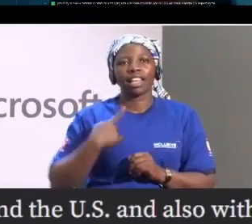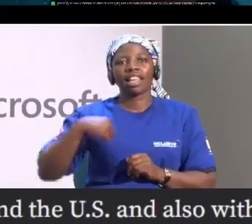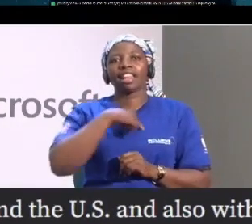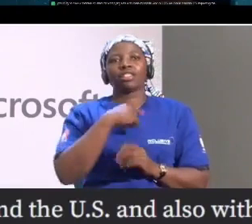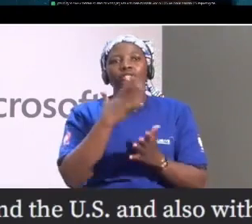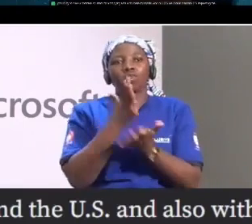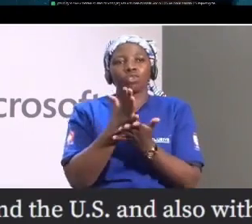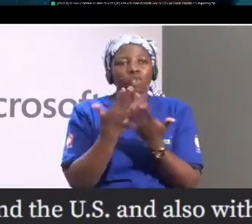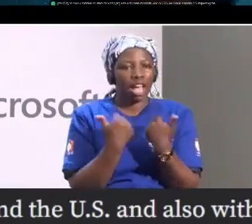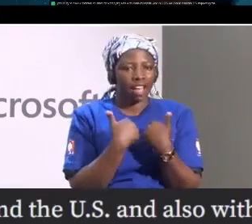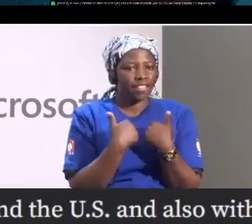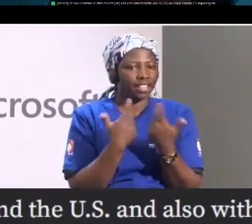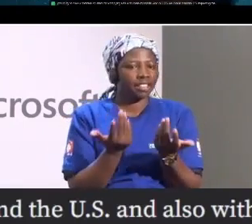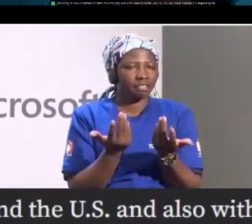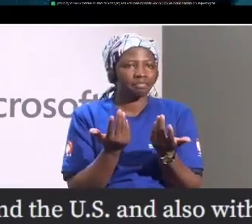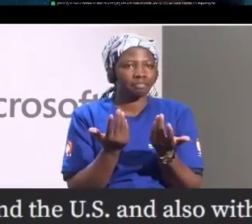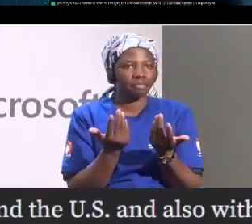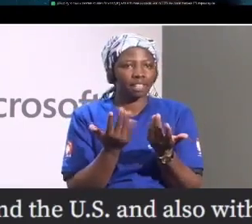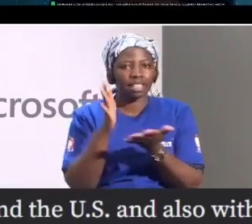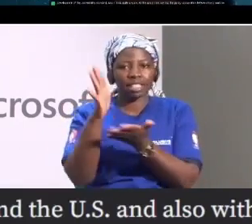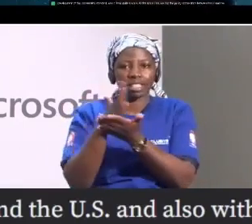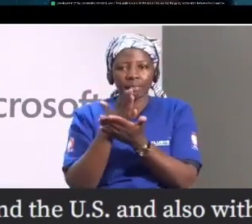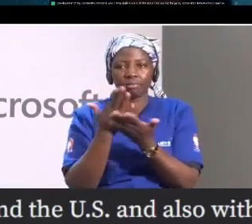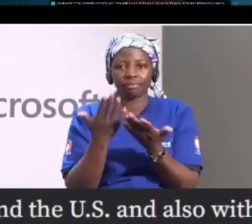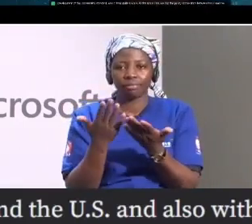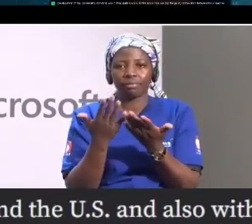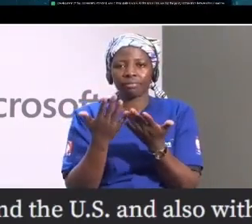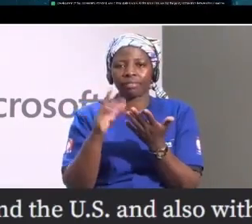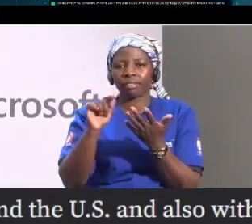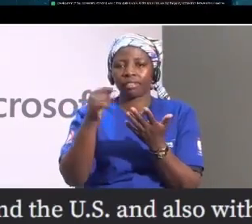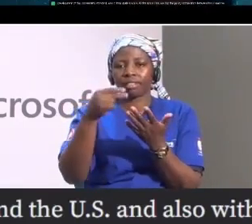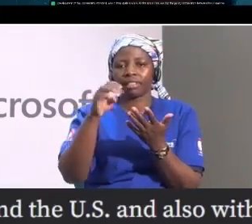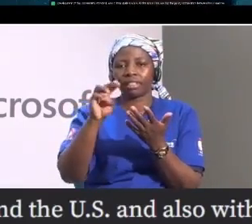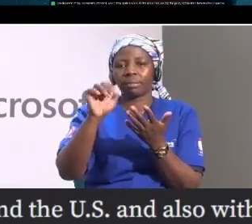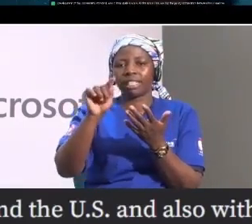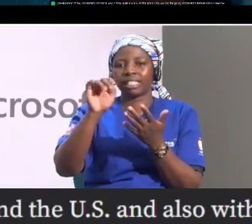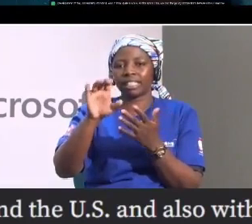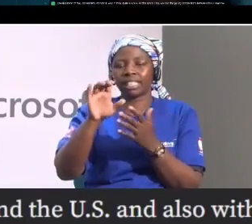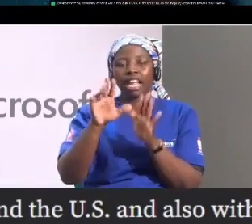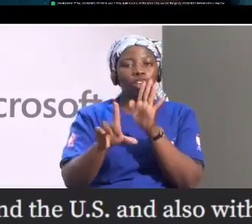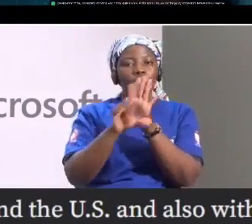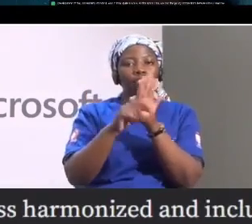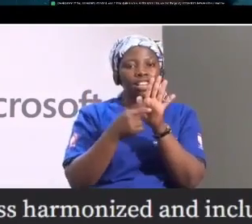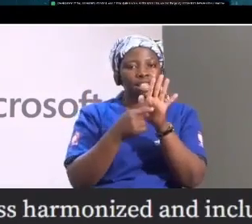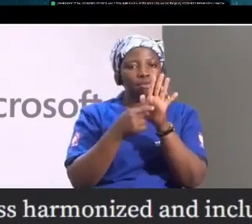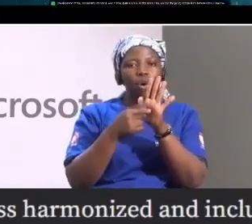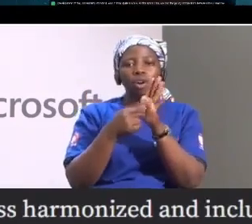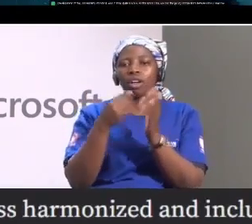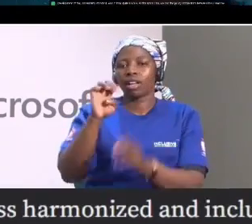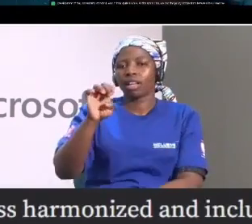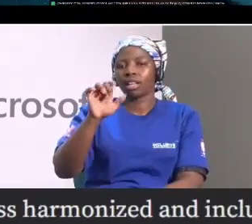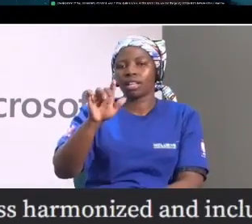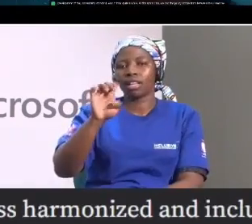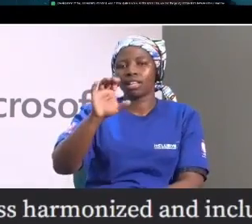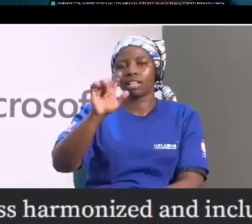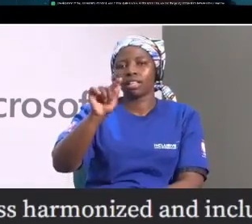were having thematic legislation, such as the for electronic